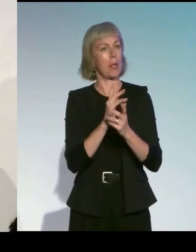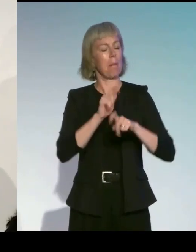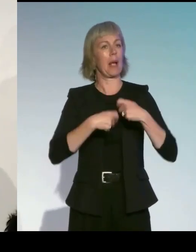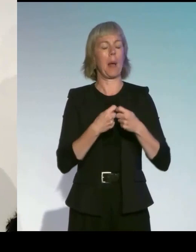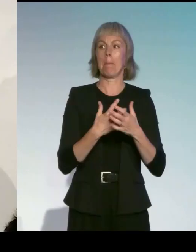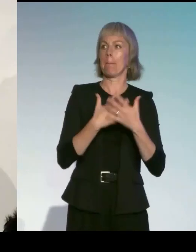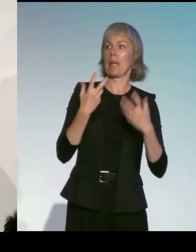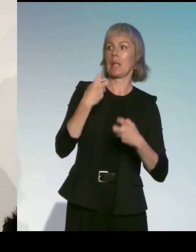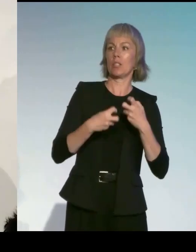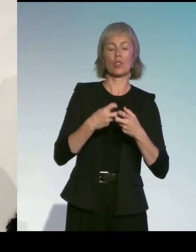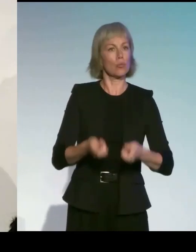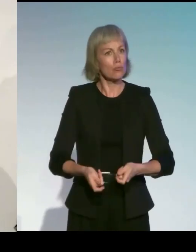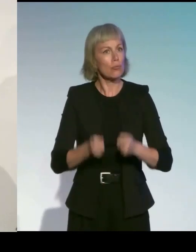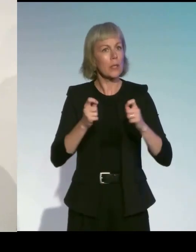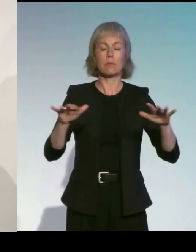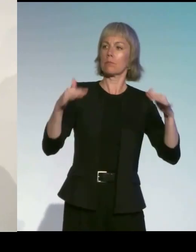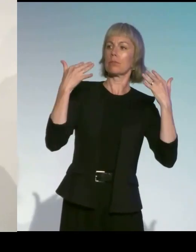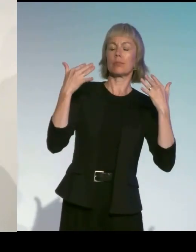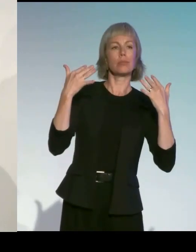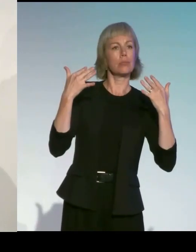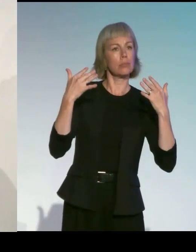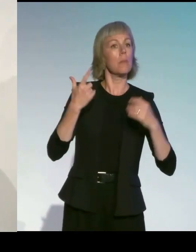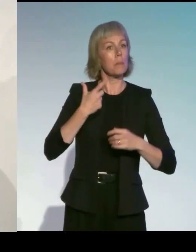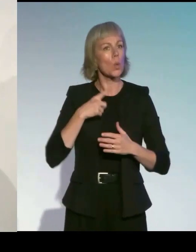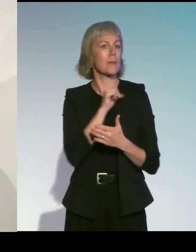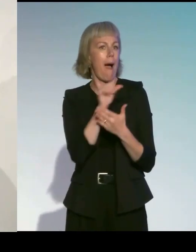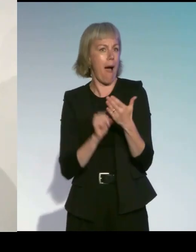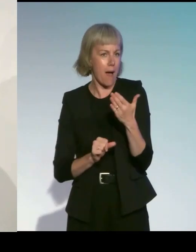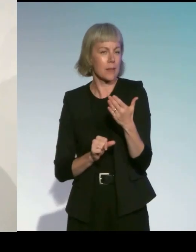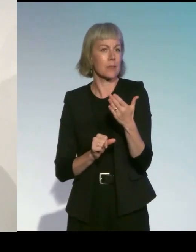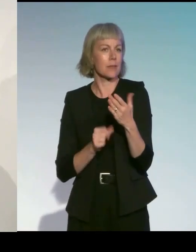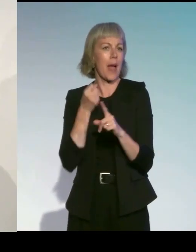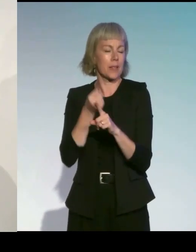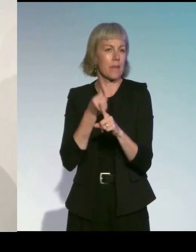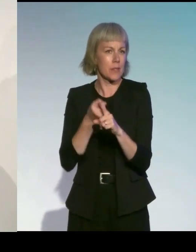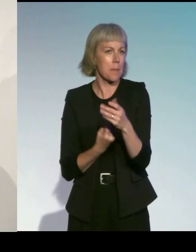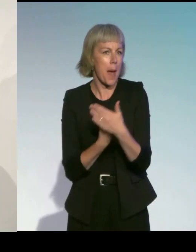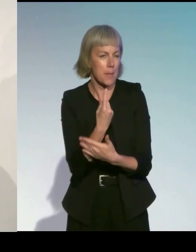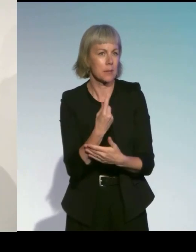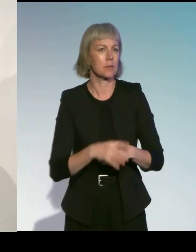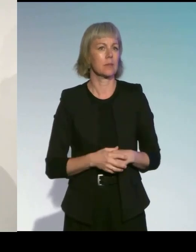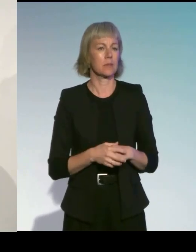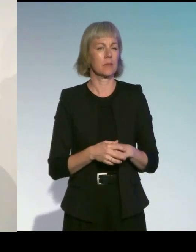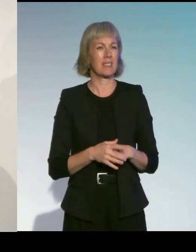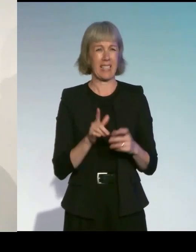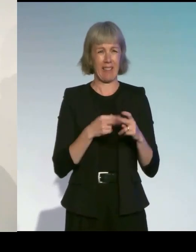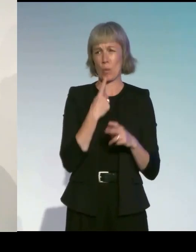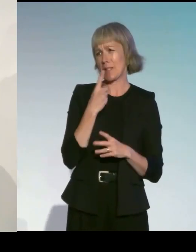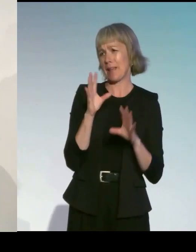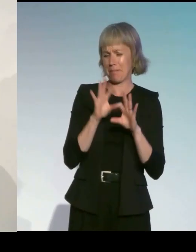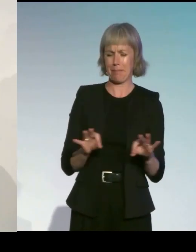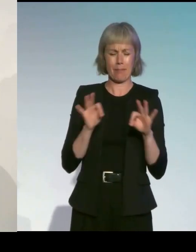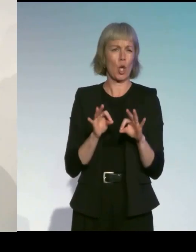of people in society about a number of issues. So I think ignoring it or stating that it doesn't have an impact is a